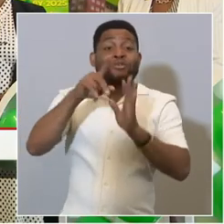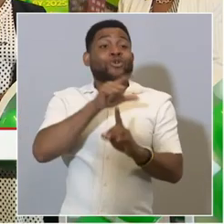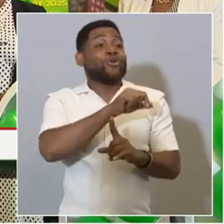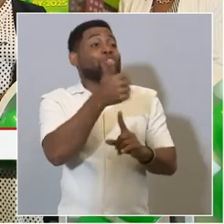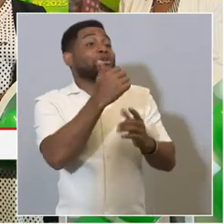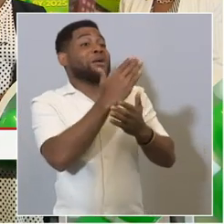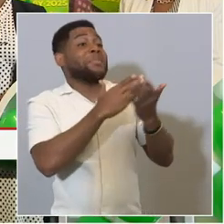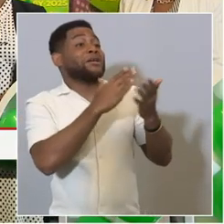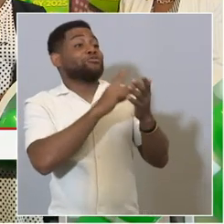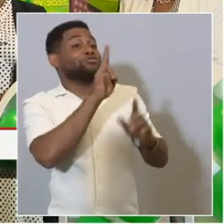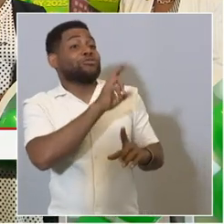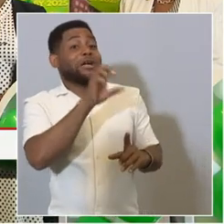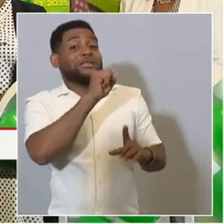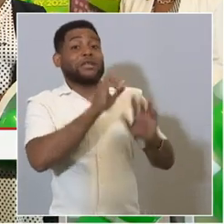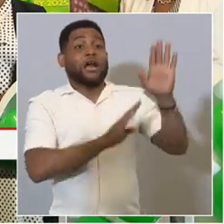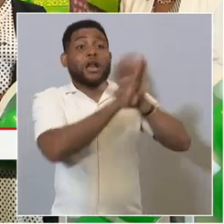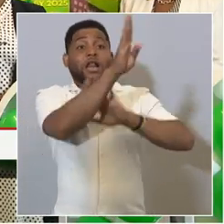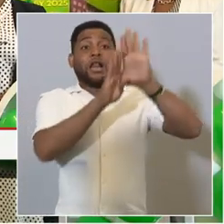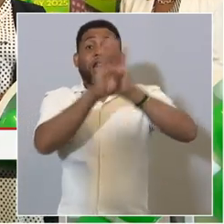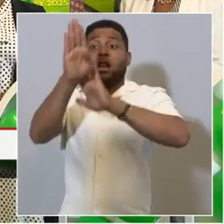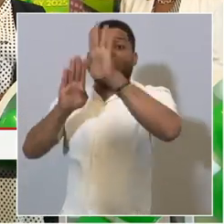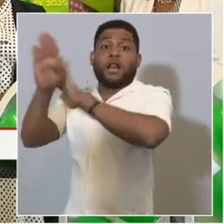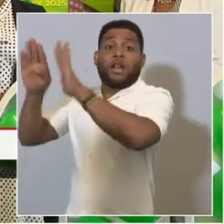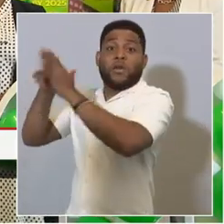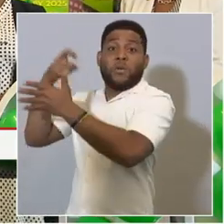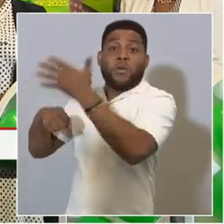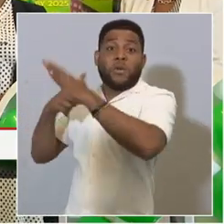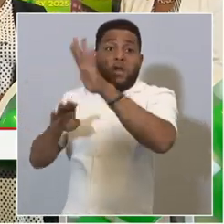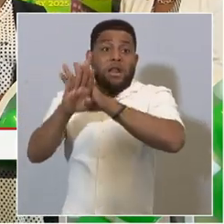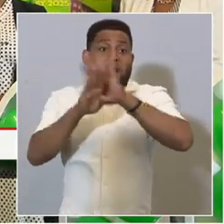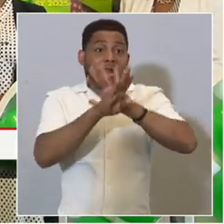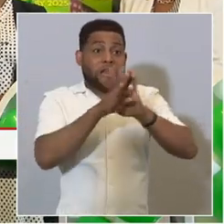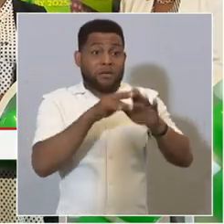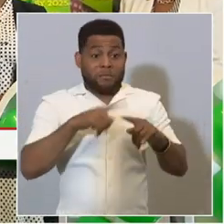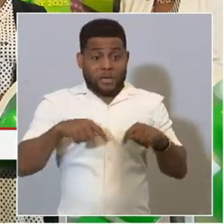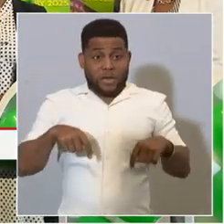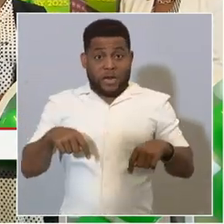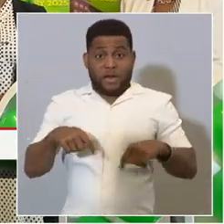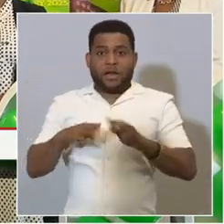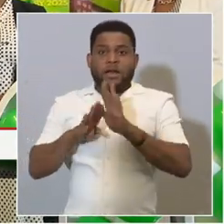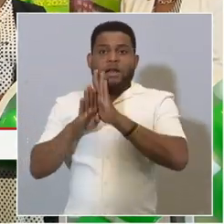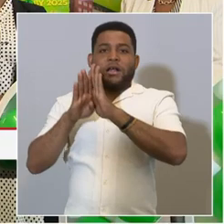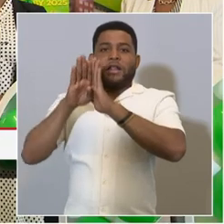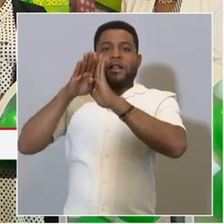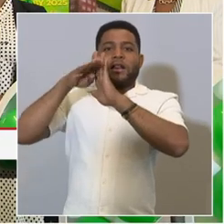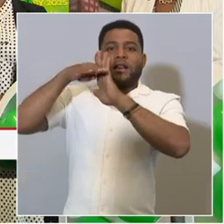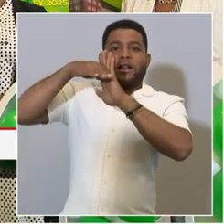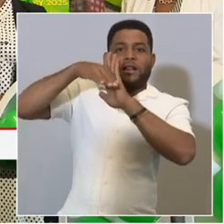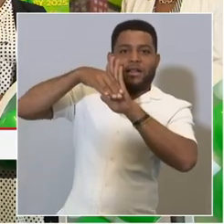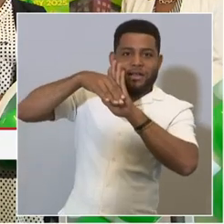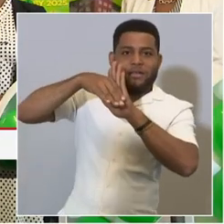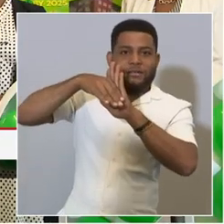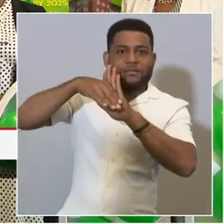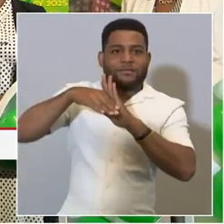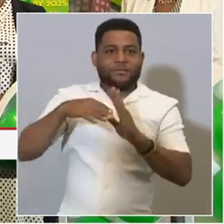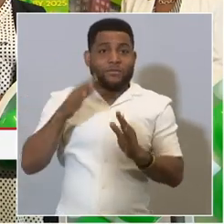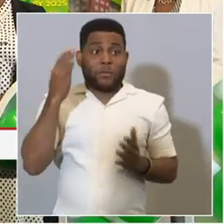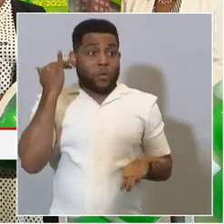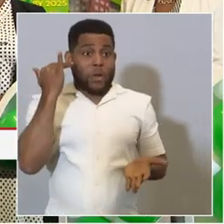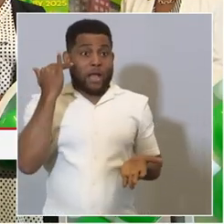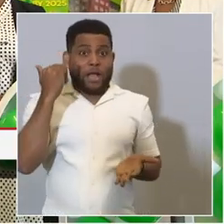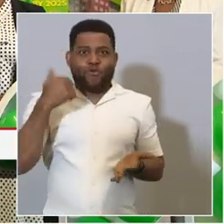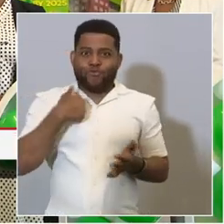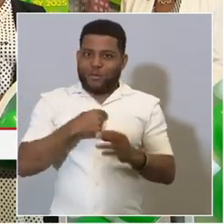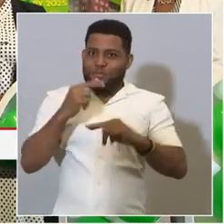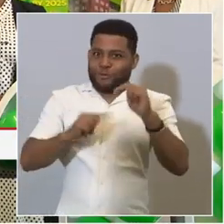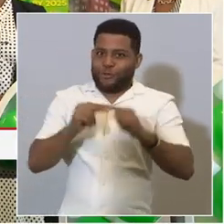we added 36,000 new units, we haven't seen the steepest increase in the cost of housing